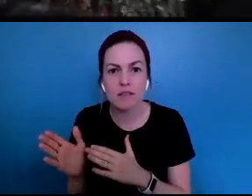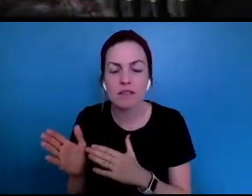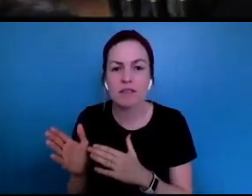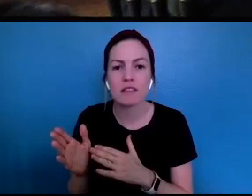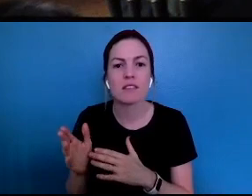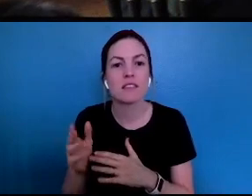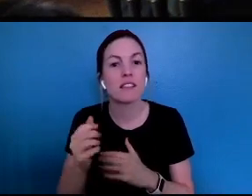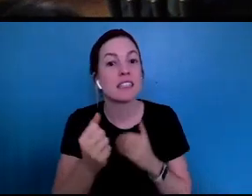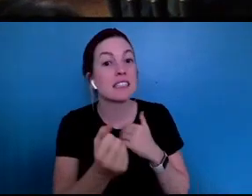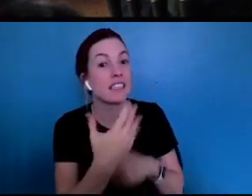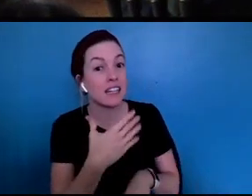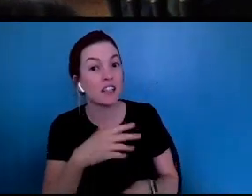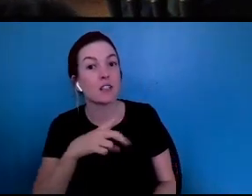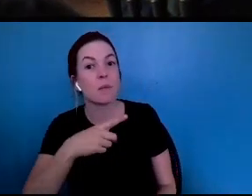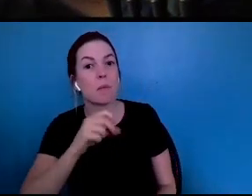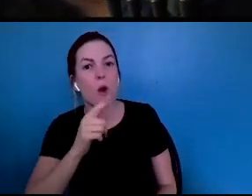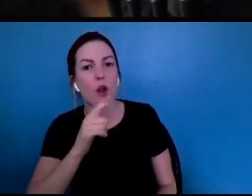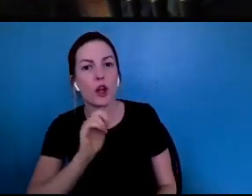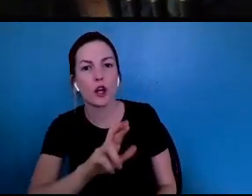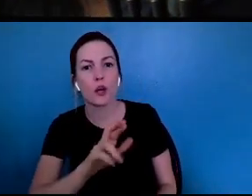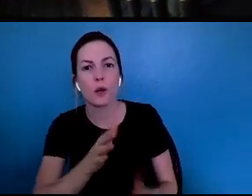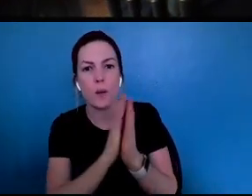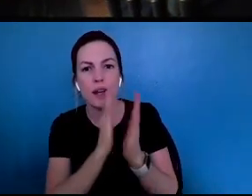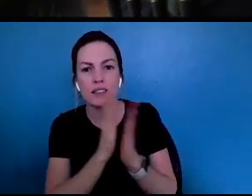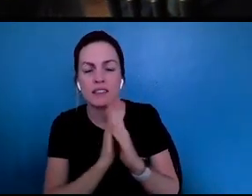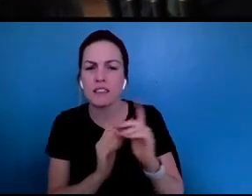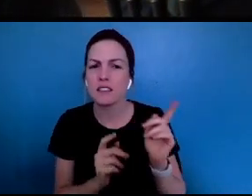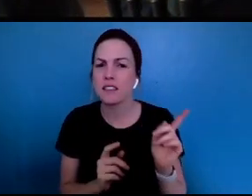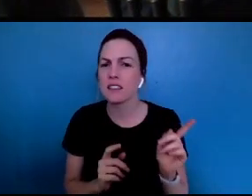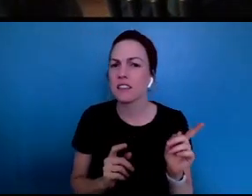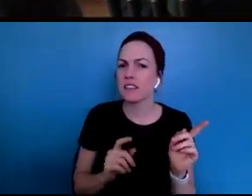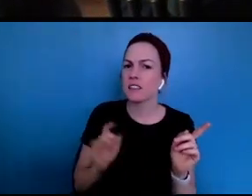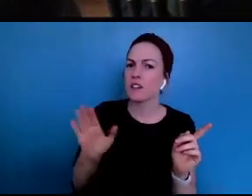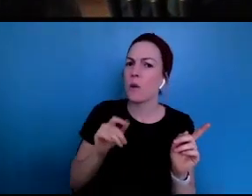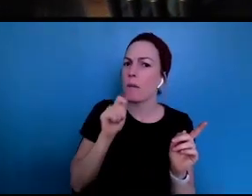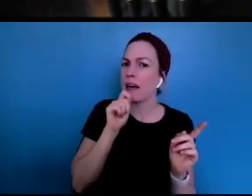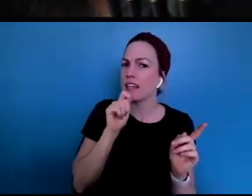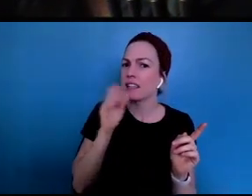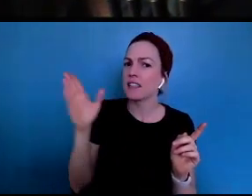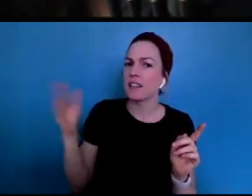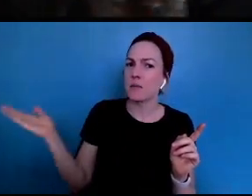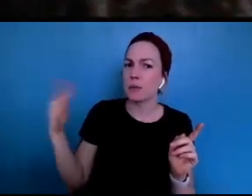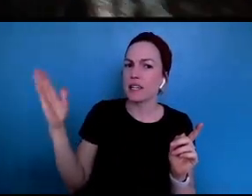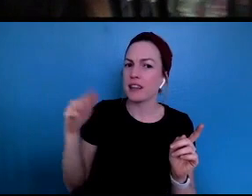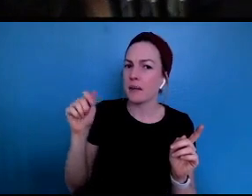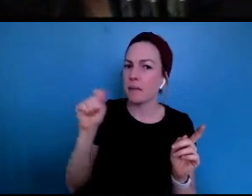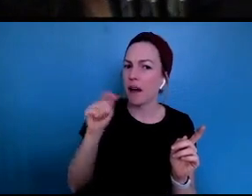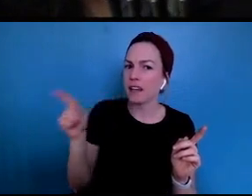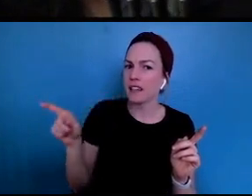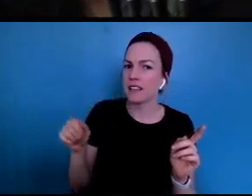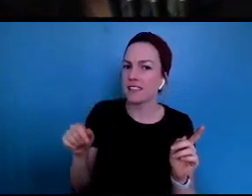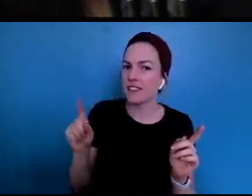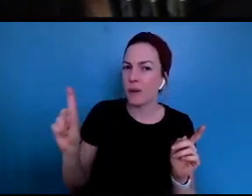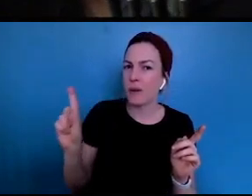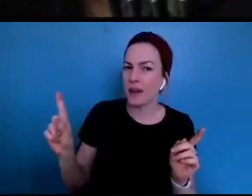So, this is not. Wait, Mike. Let's put the. We'll bring the mic to you. Hang on.